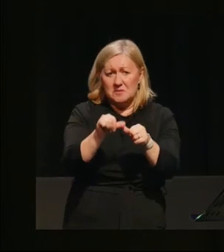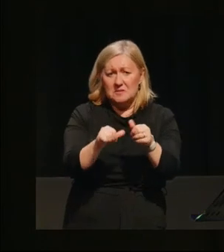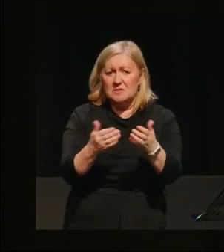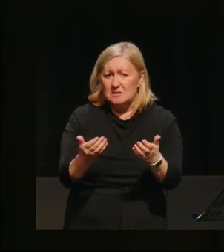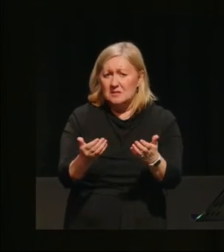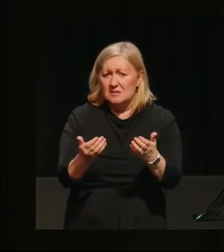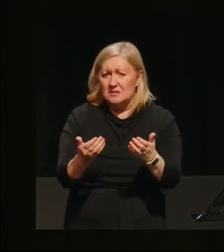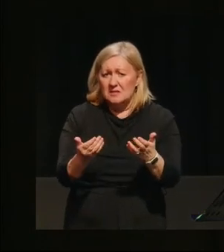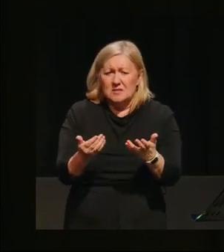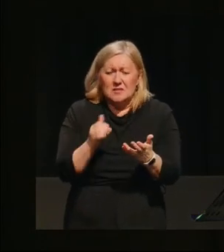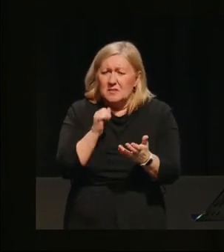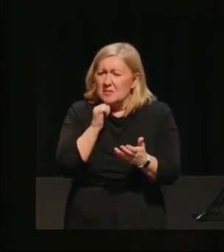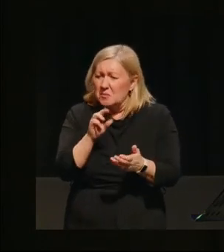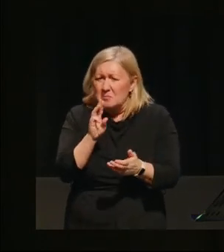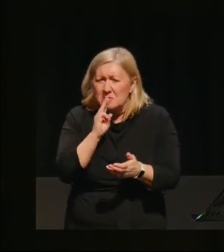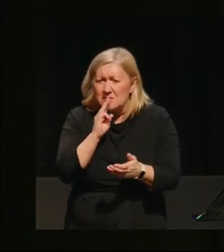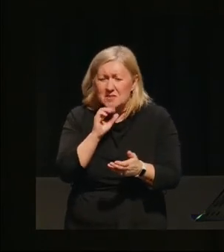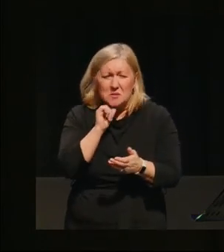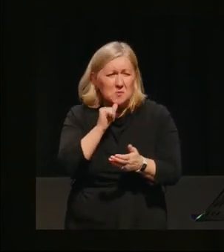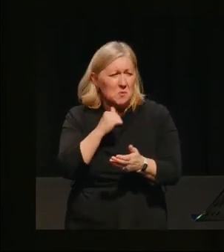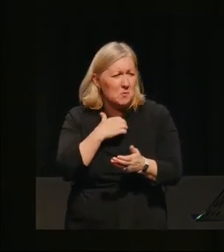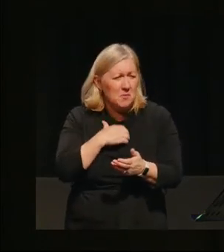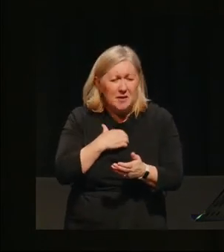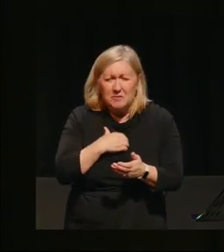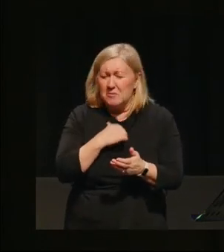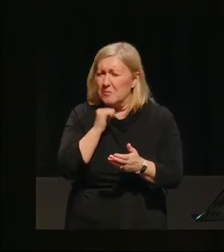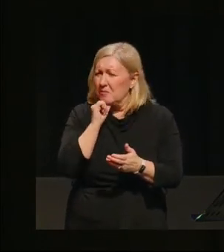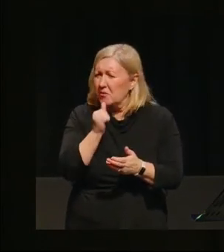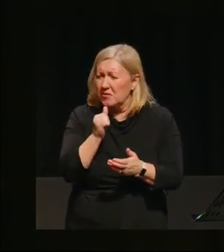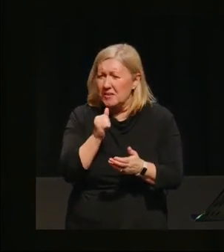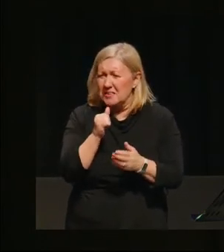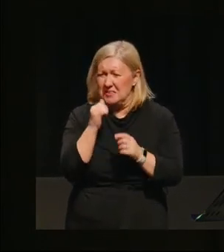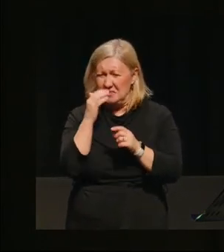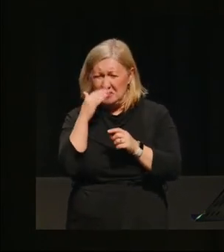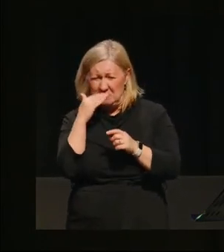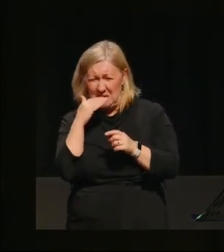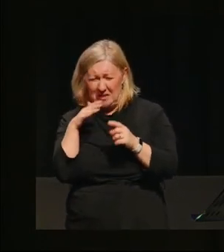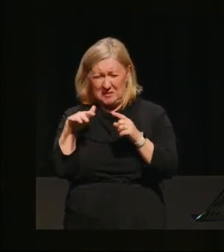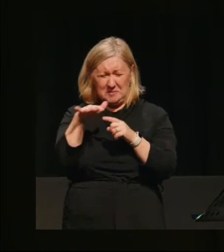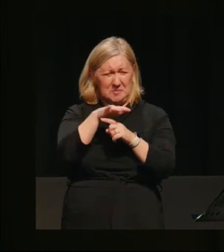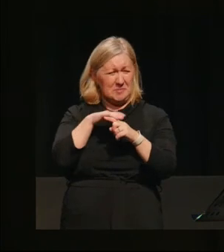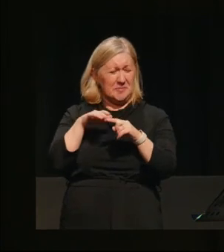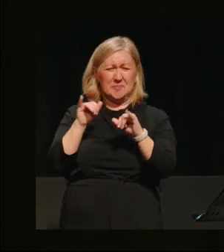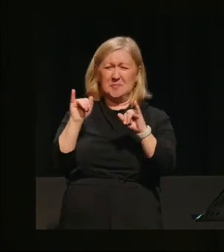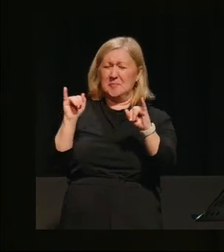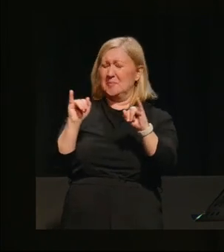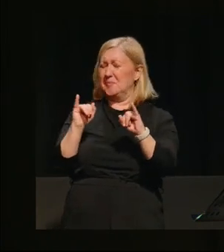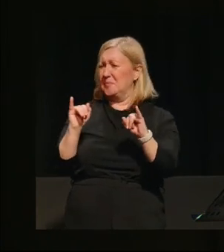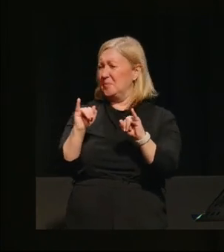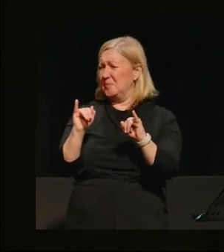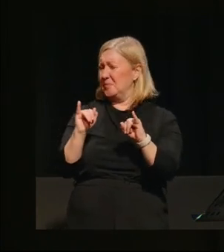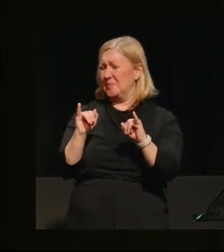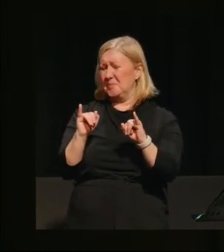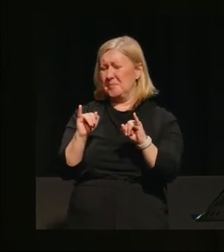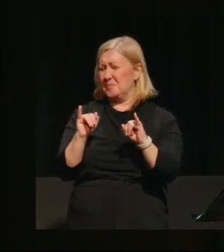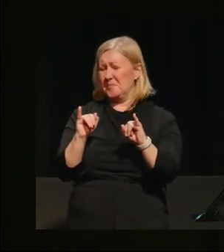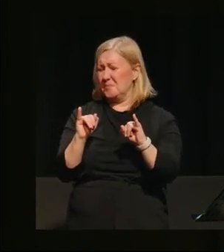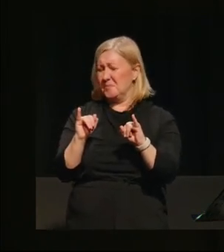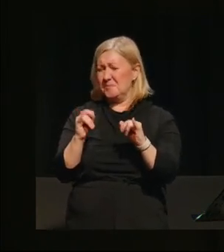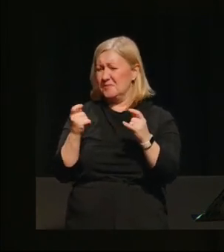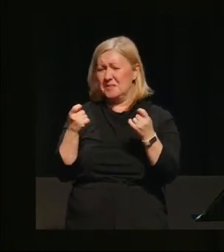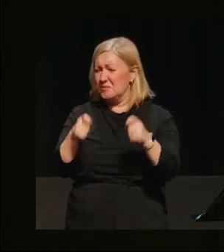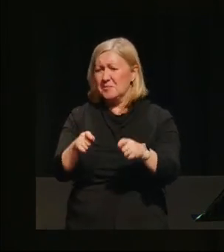There was no privacy or hygiene. The stench and condition were unbearable.